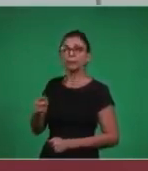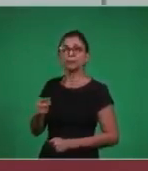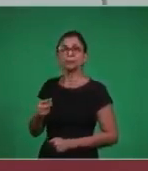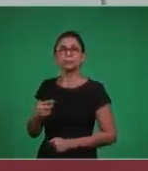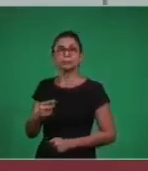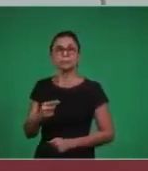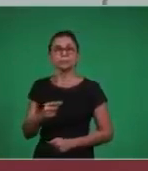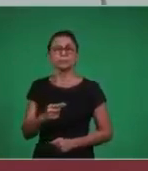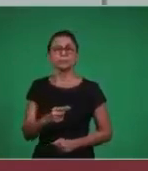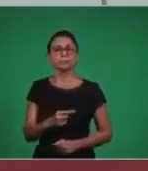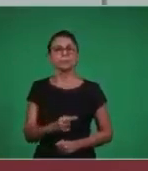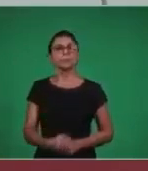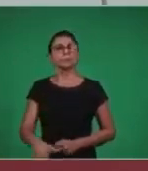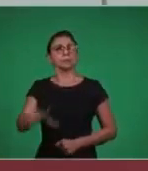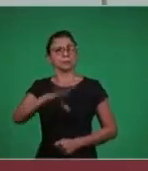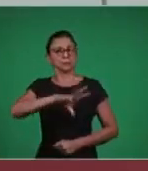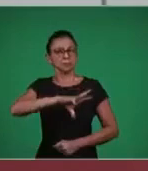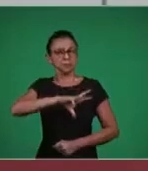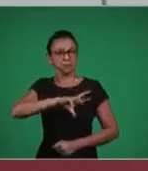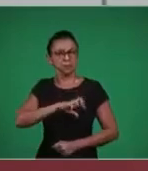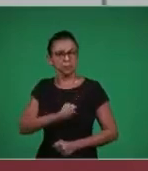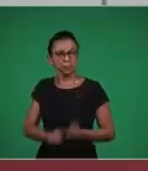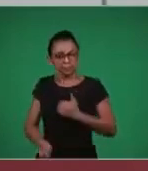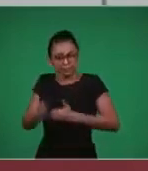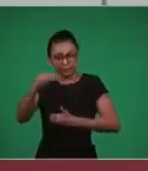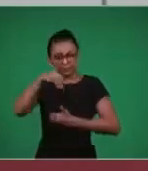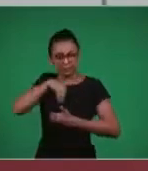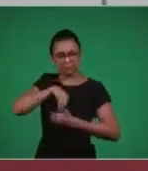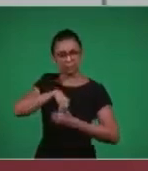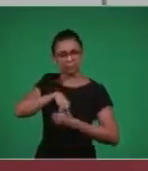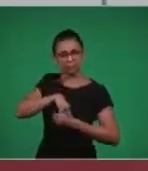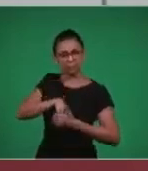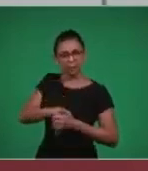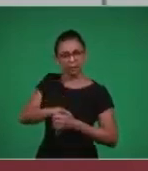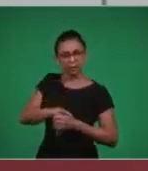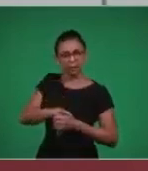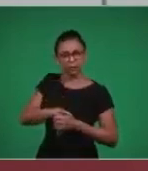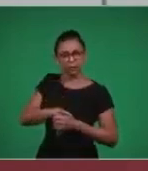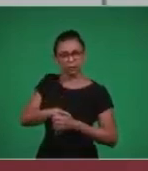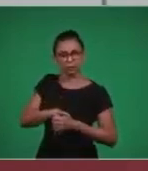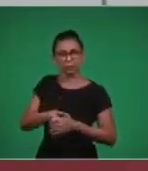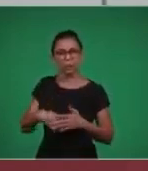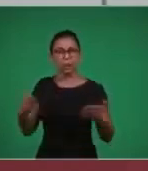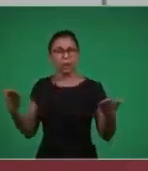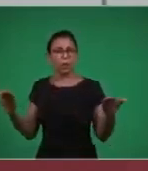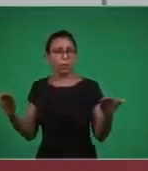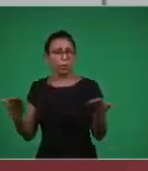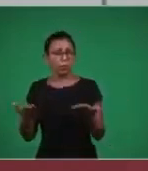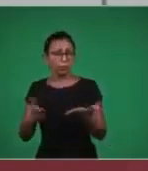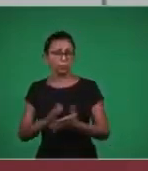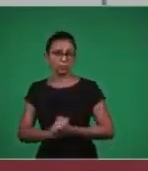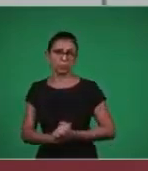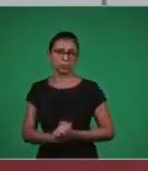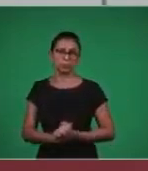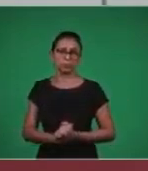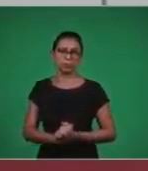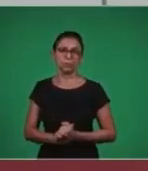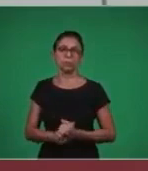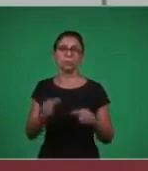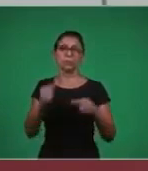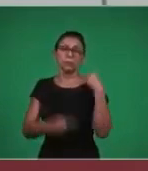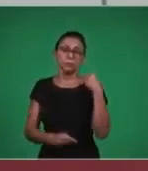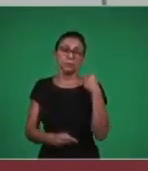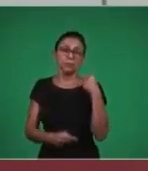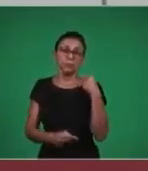This is the love that needs to move us, that needs to propel us. That's our challenge today, is